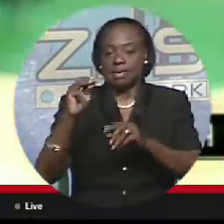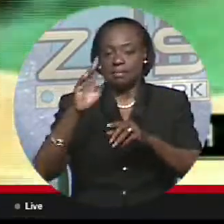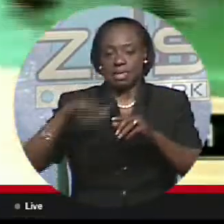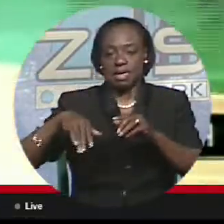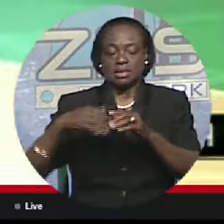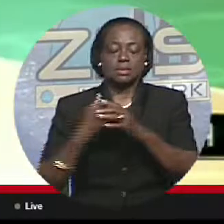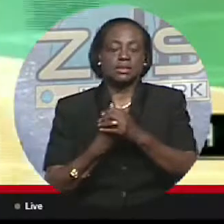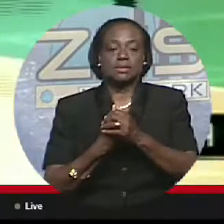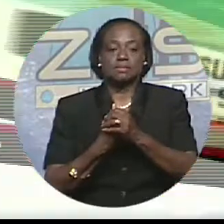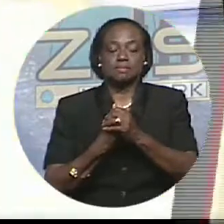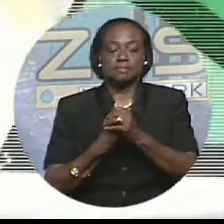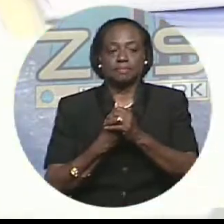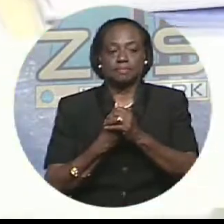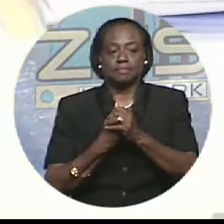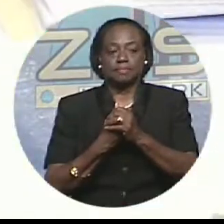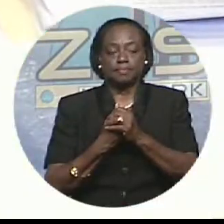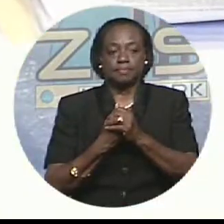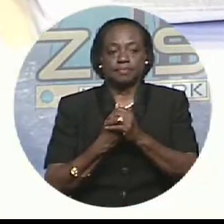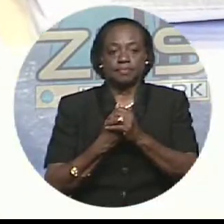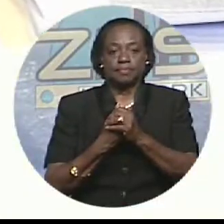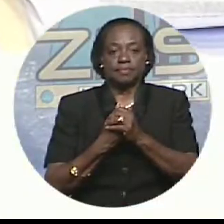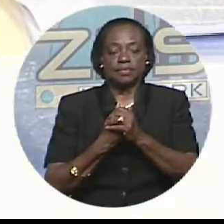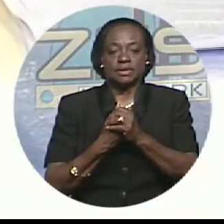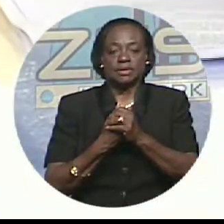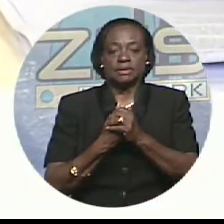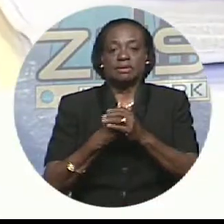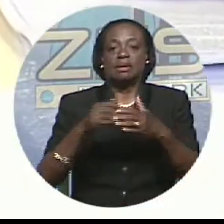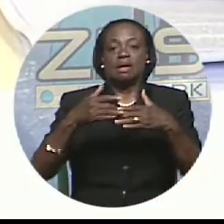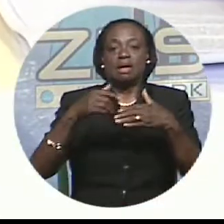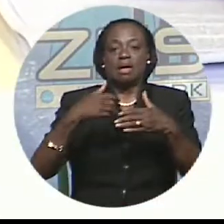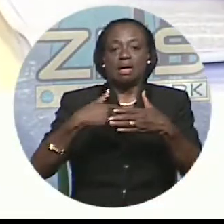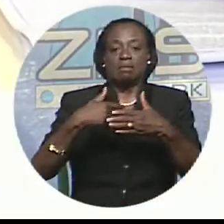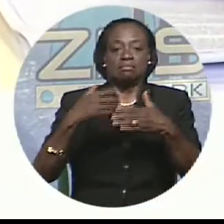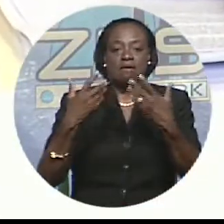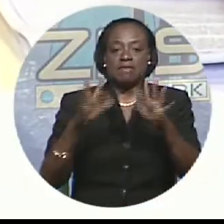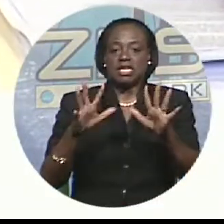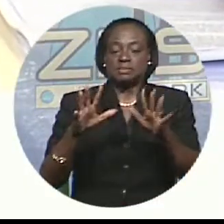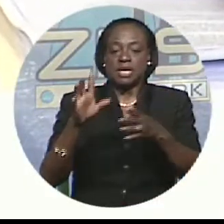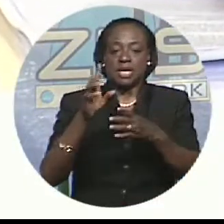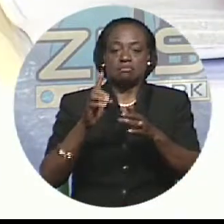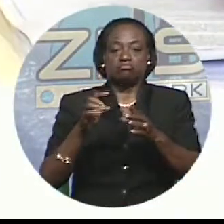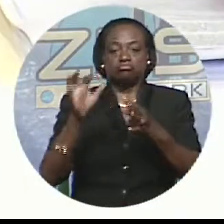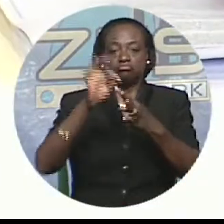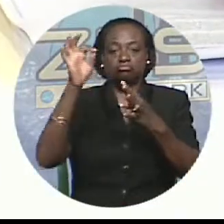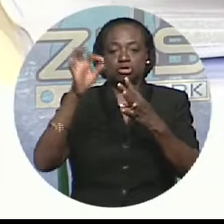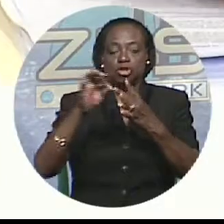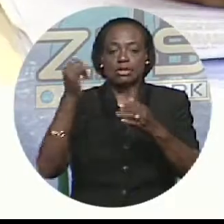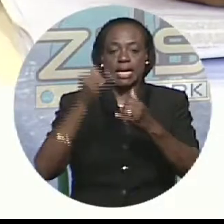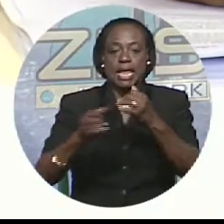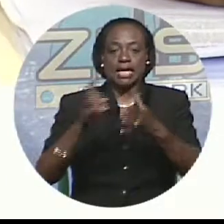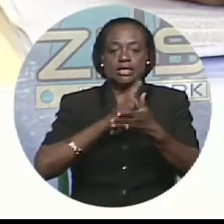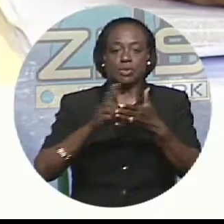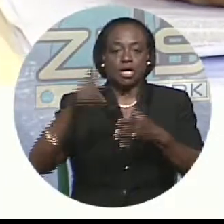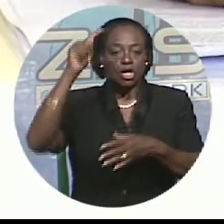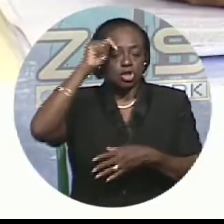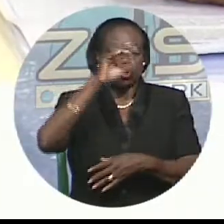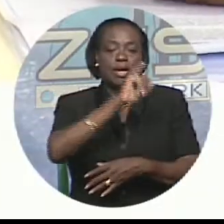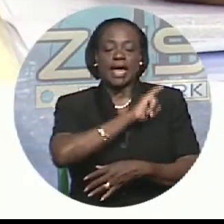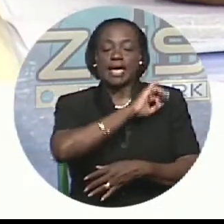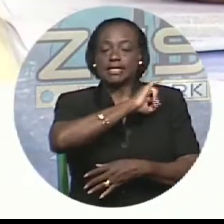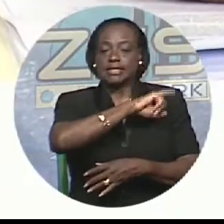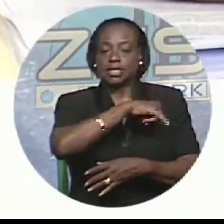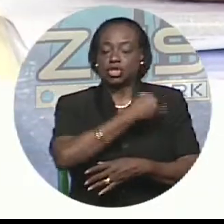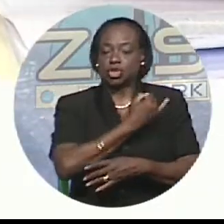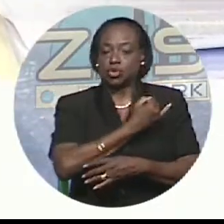group winner. After being drafted in the 19th round of the Major League Baseball draft last week, Todd Isaacs Jr.